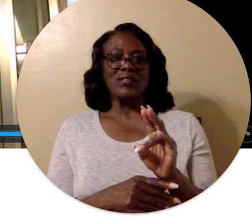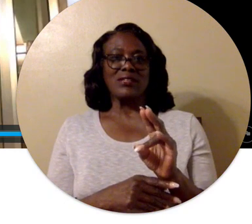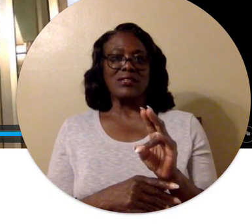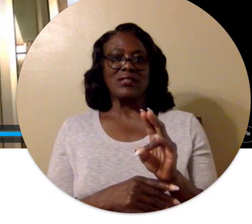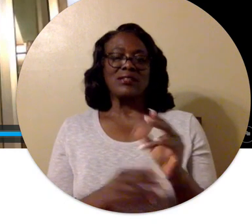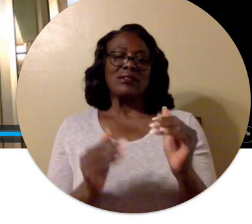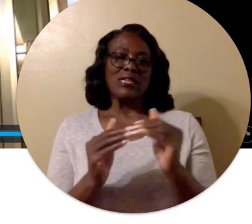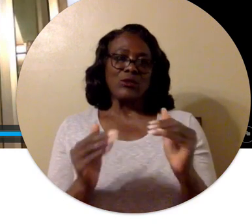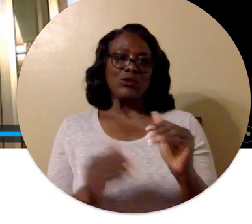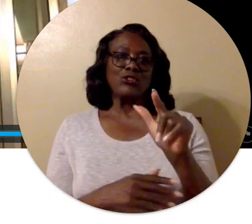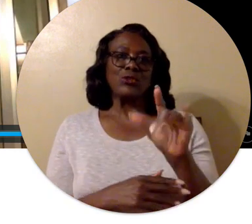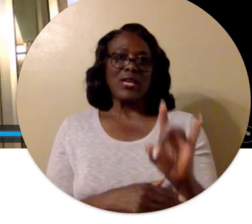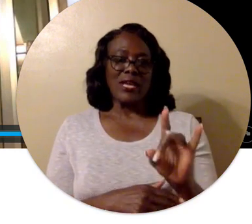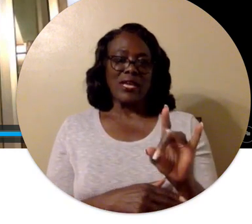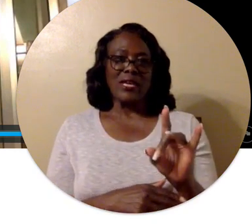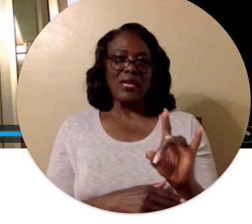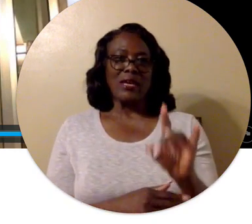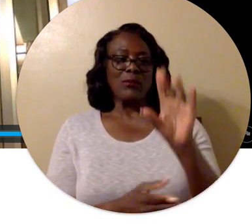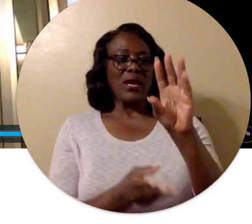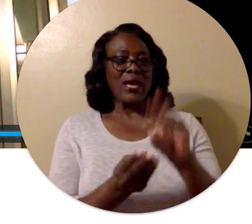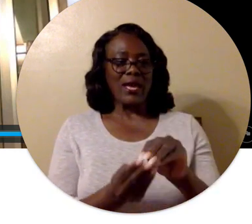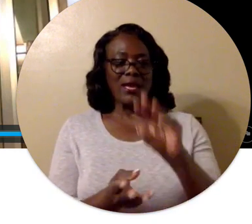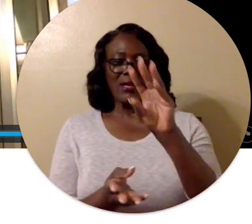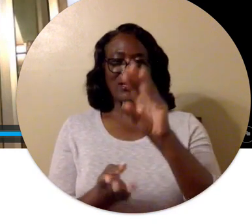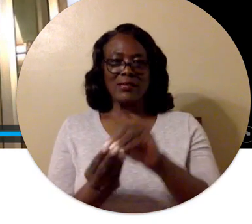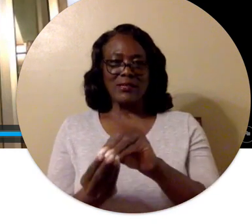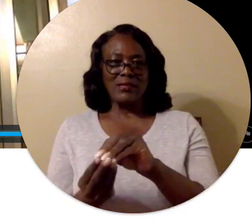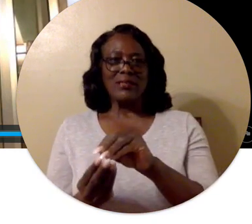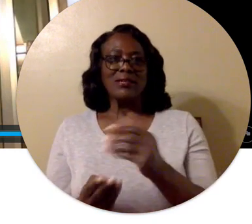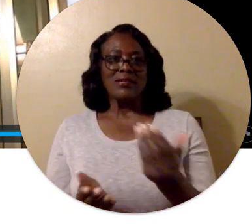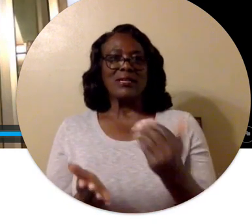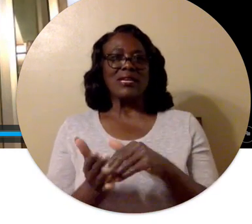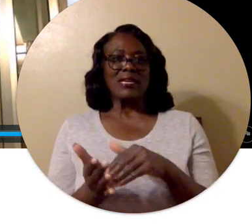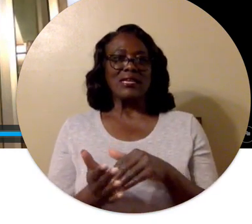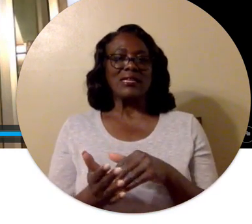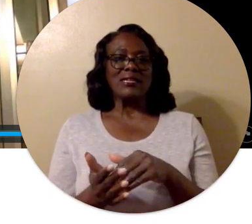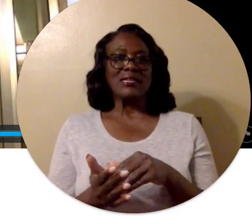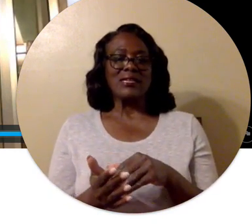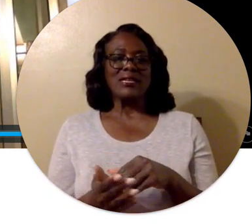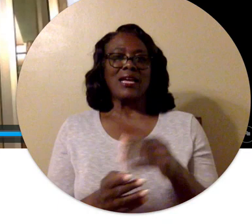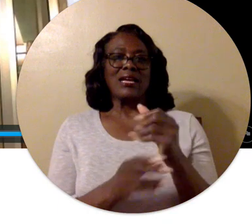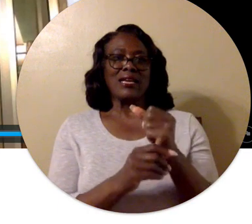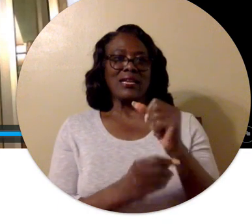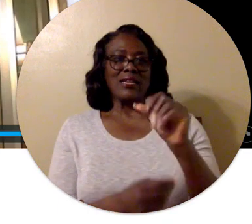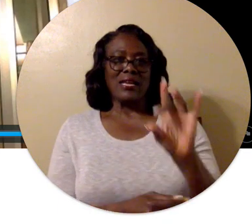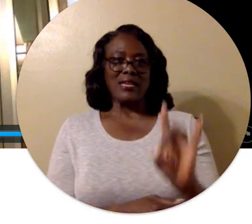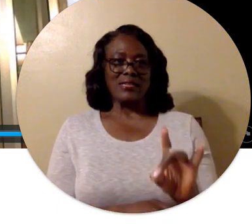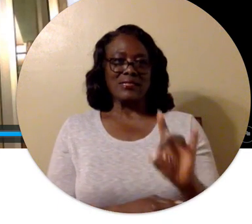28. I'm going to add all these guys up again. I get an 8,